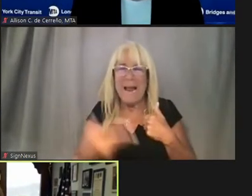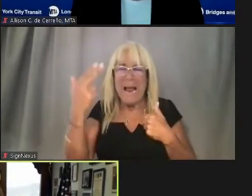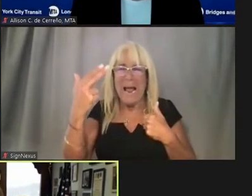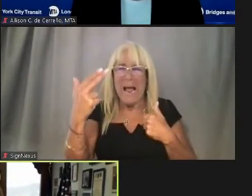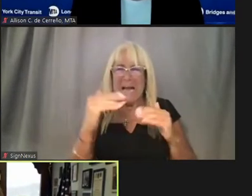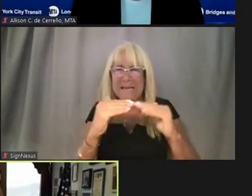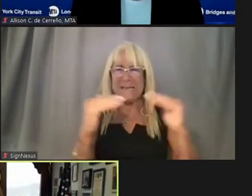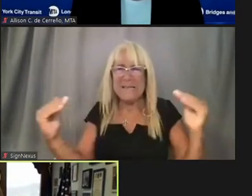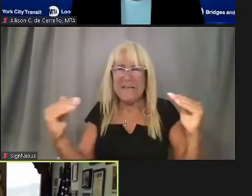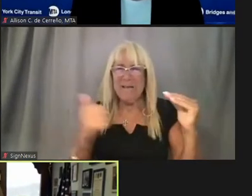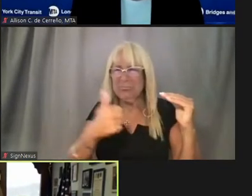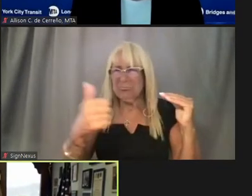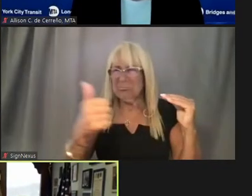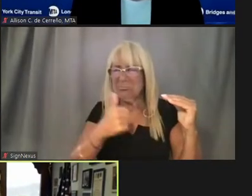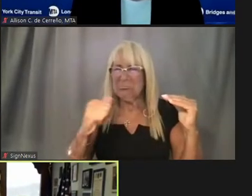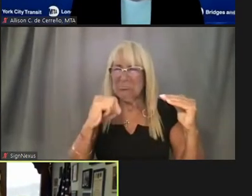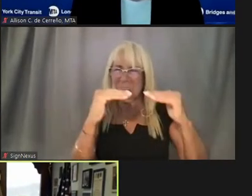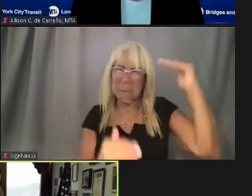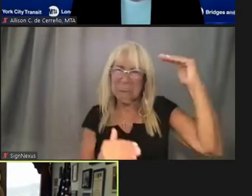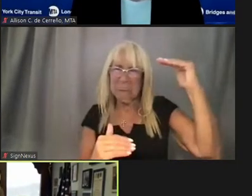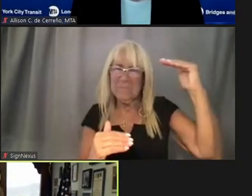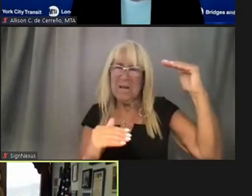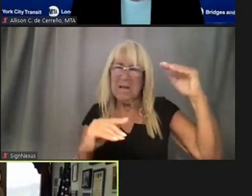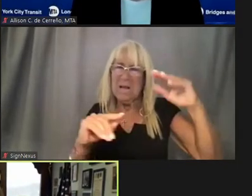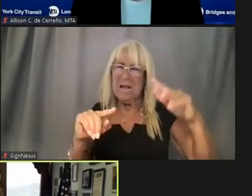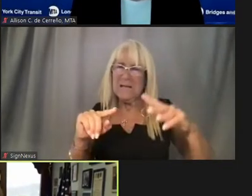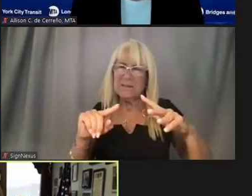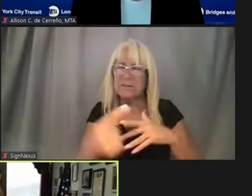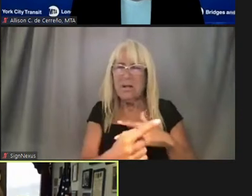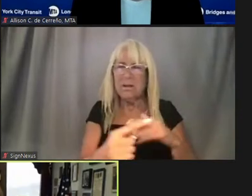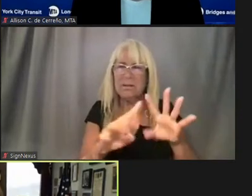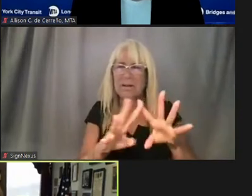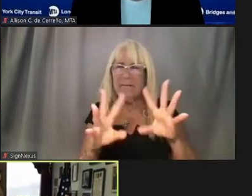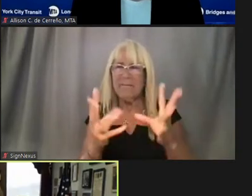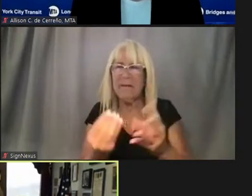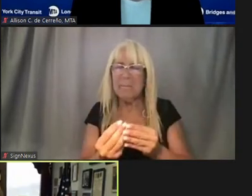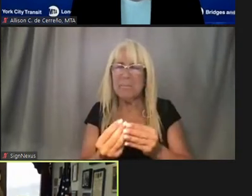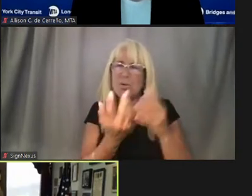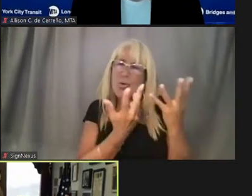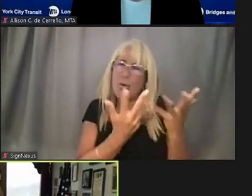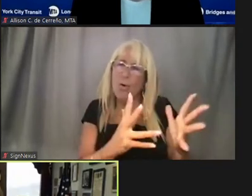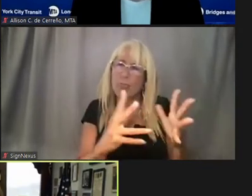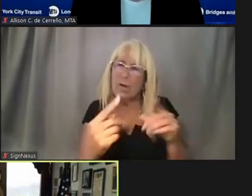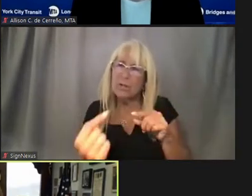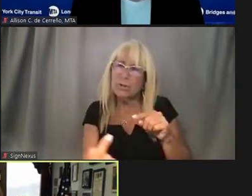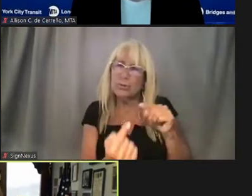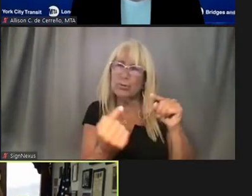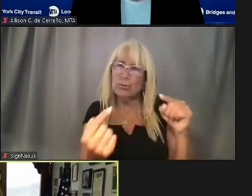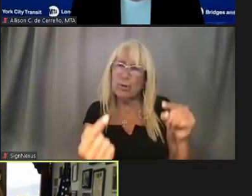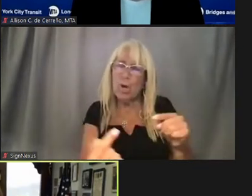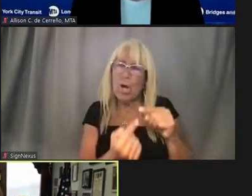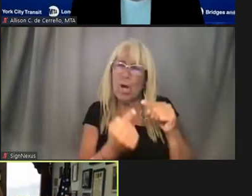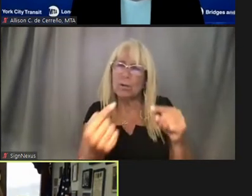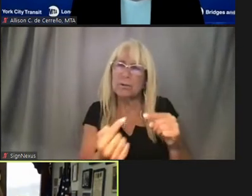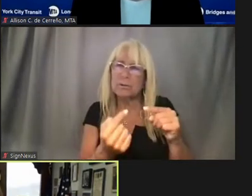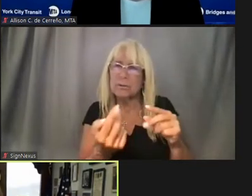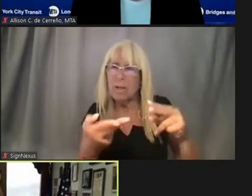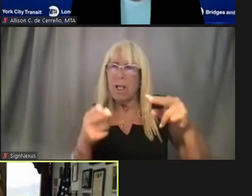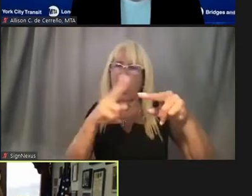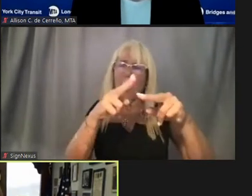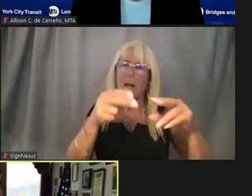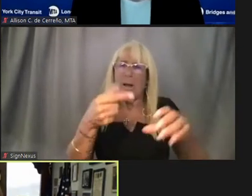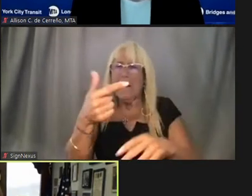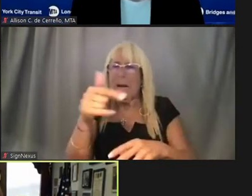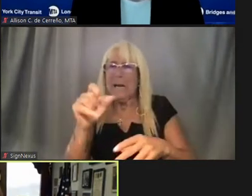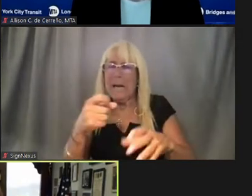in the NCAA region and it would be an insult to these families who are already struggling to keep up with Rising gas prices and